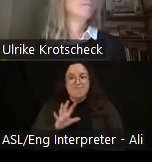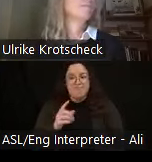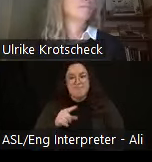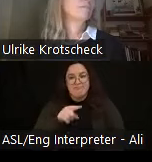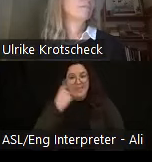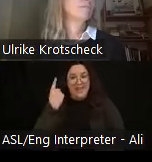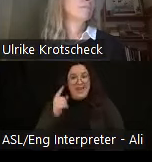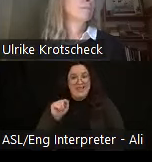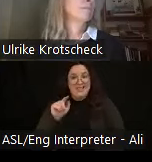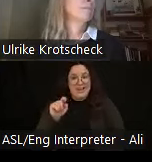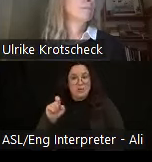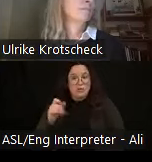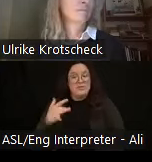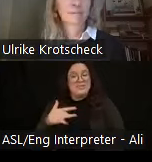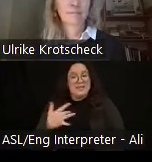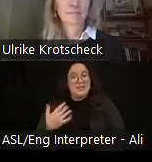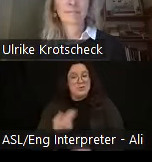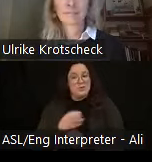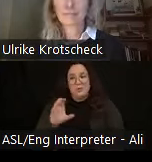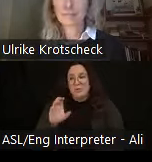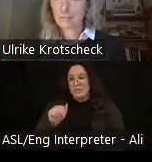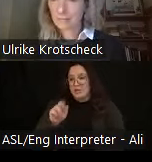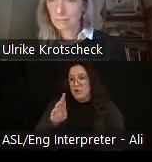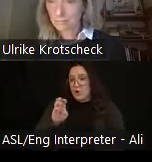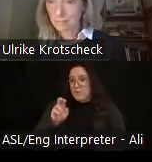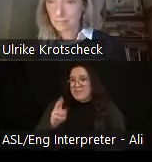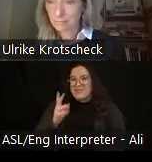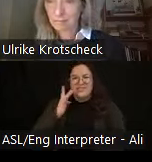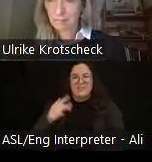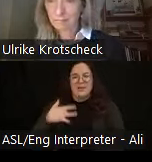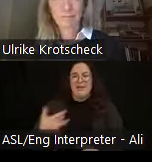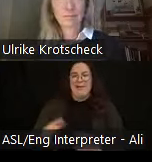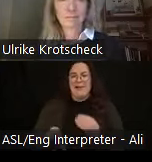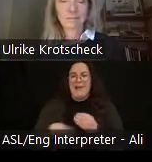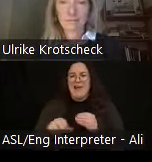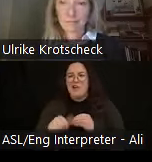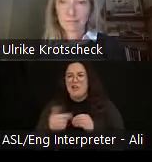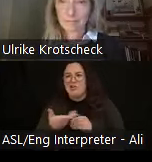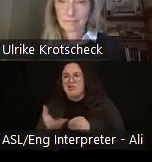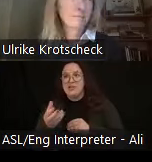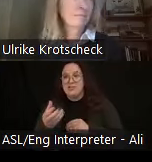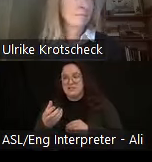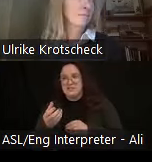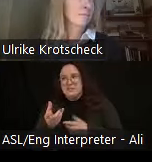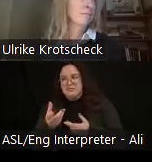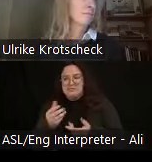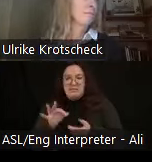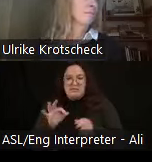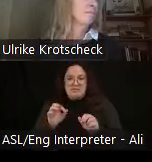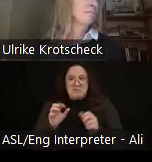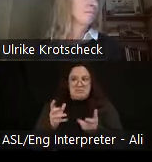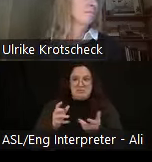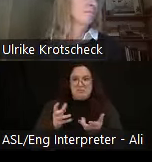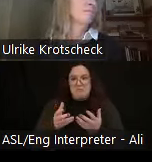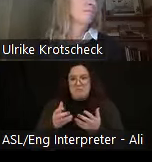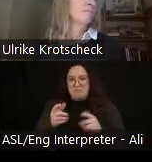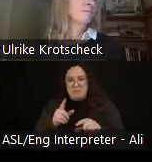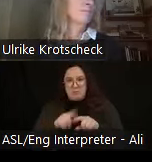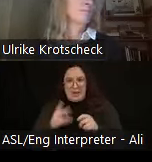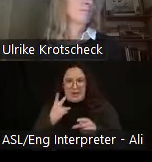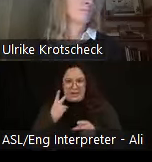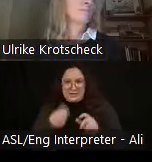that as the medium, but there's often things added to it that even with a chemical signature, we might not see. So